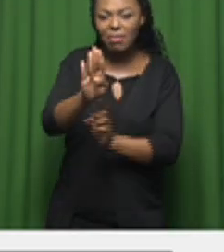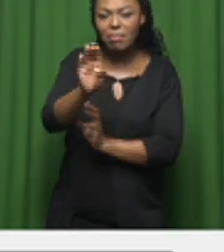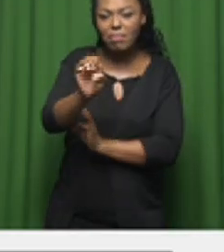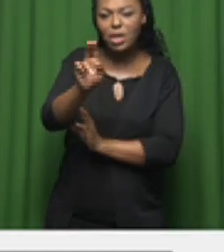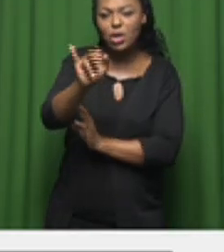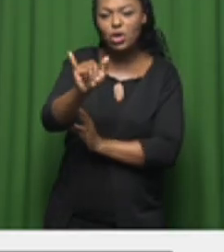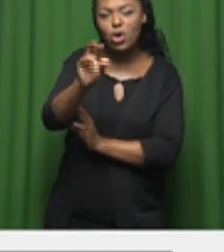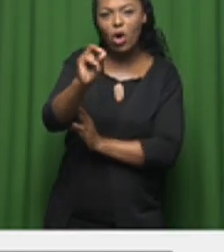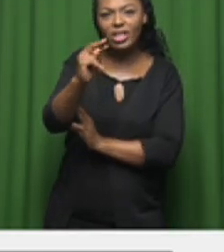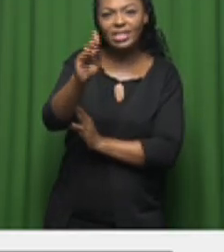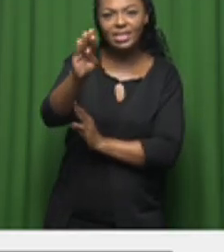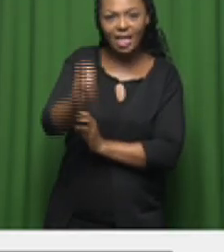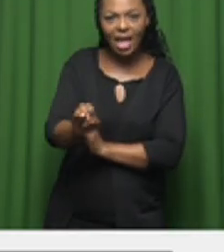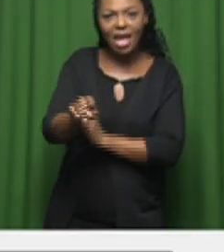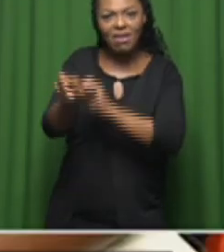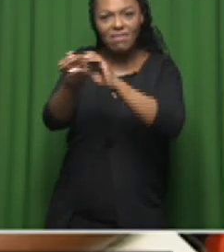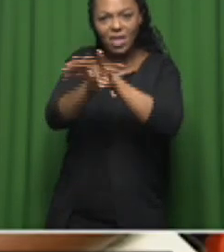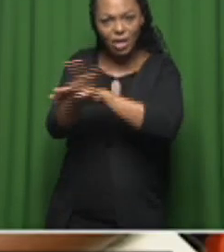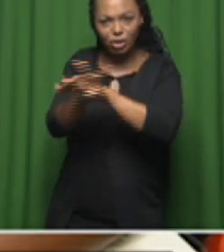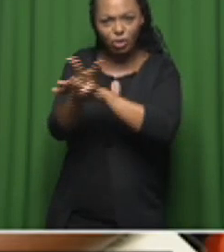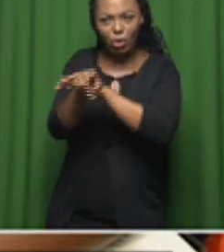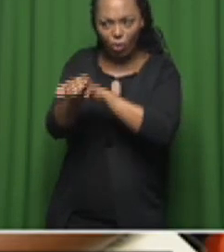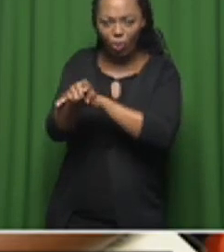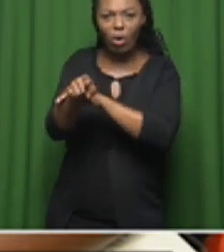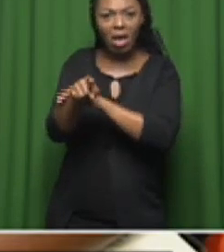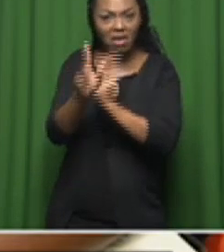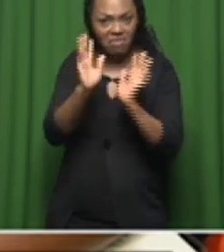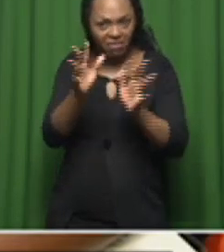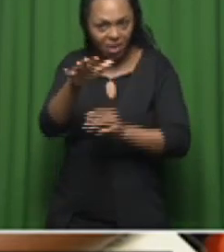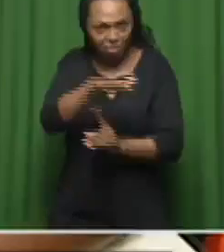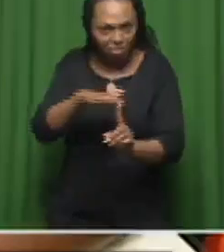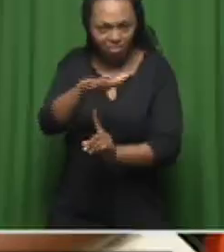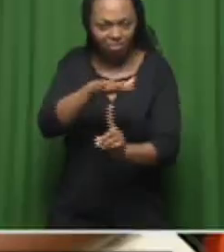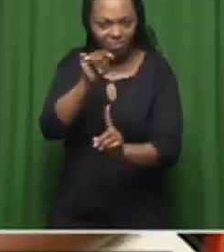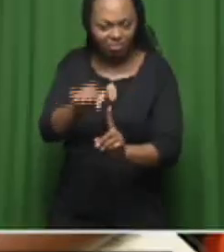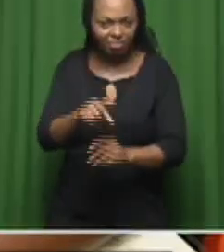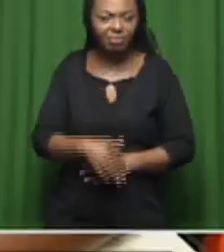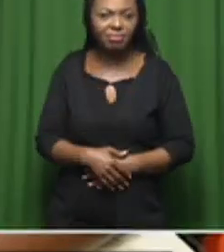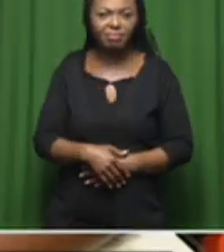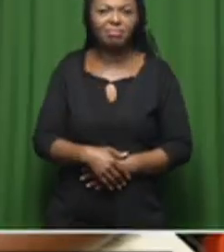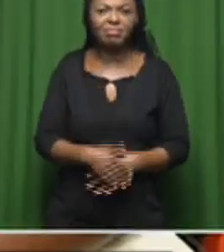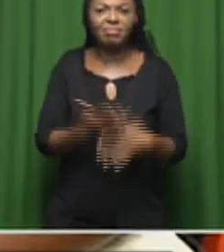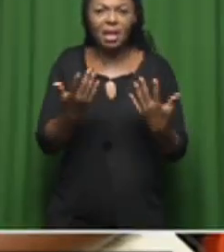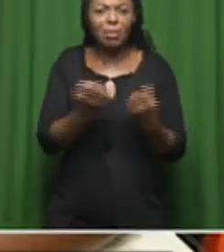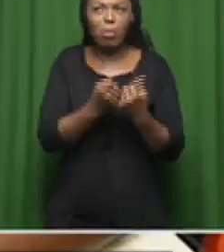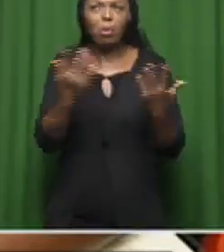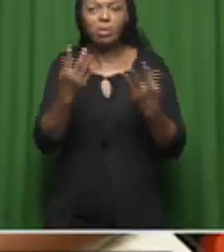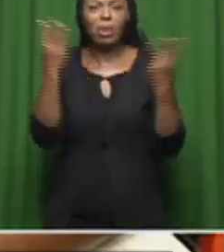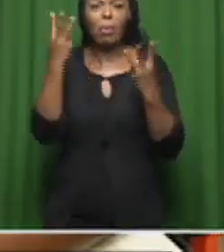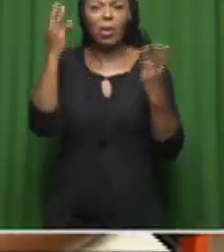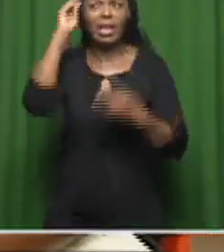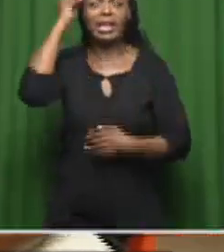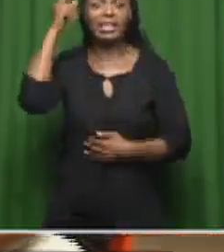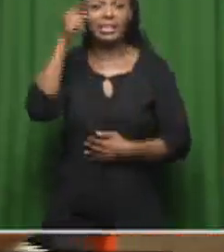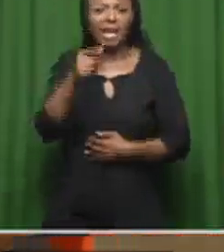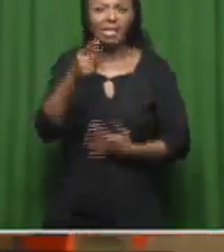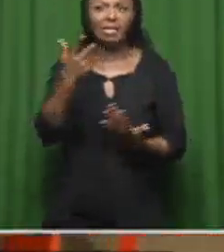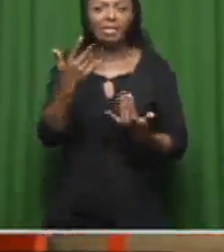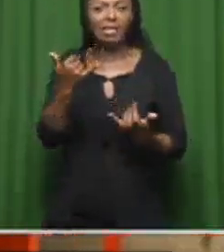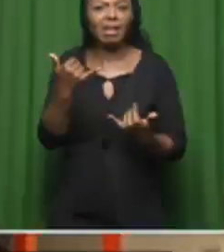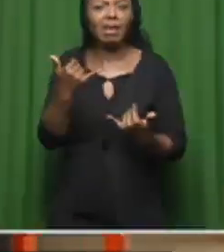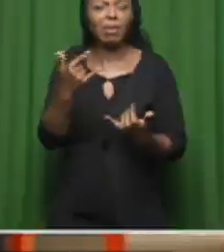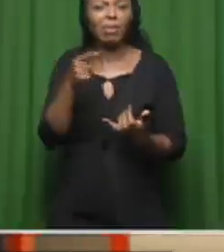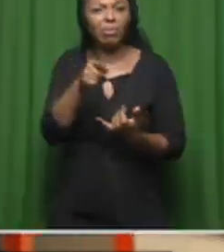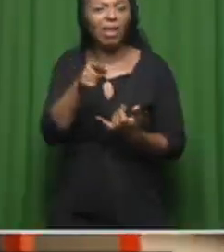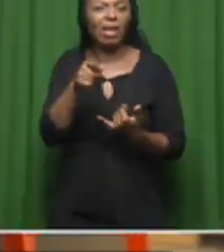also shot here as well. What is it about this place, and what are some of the elements of Ponte City that make it so attractive to filmmakers? I mean,